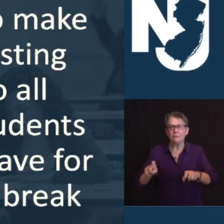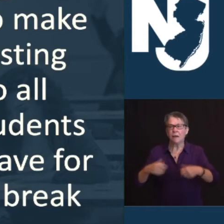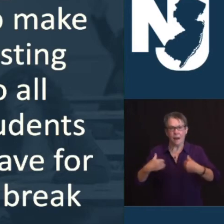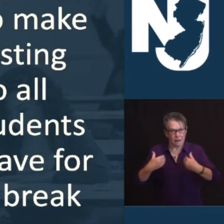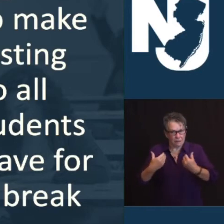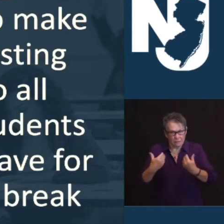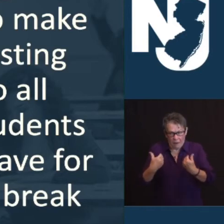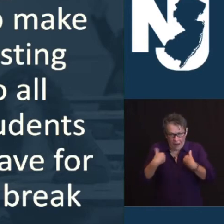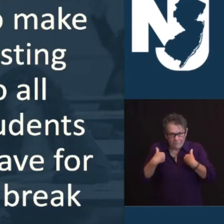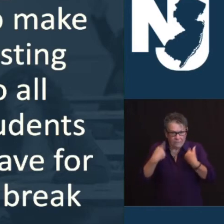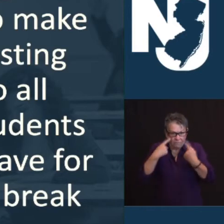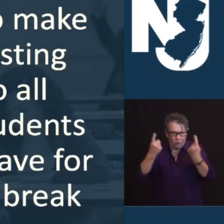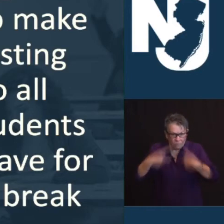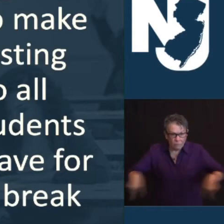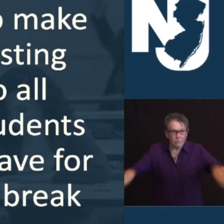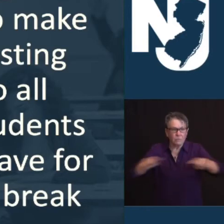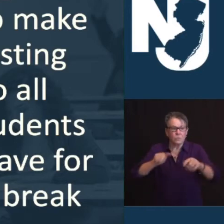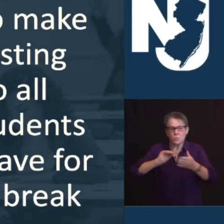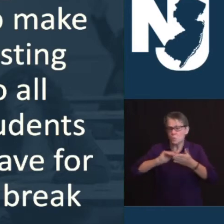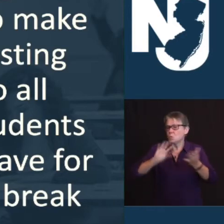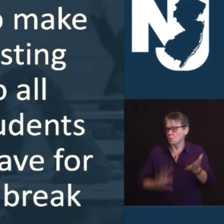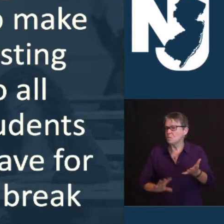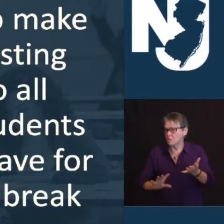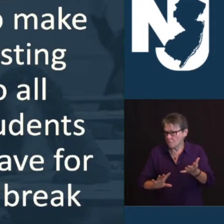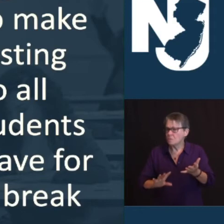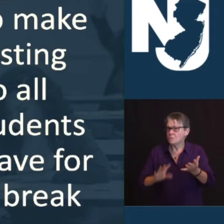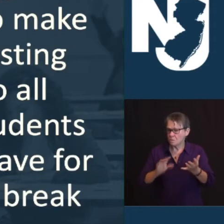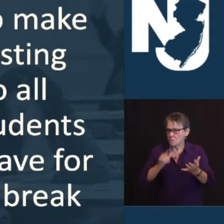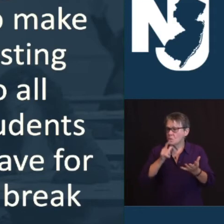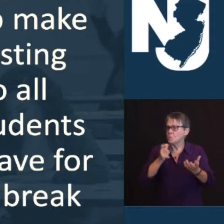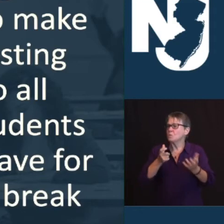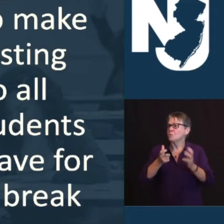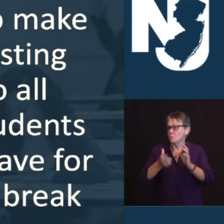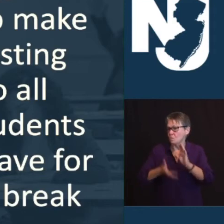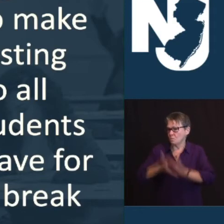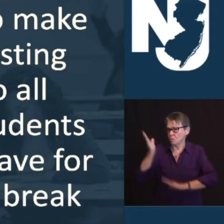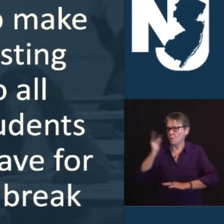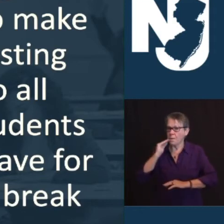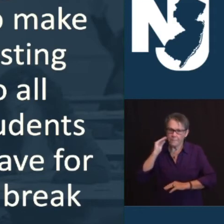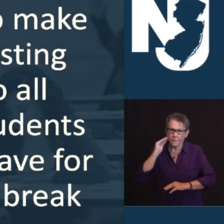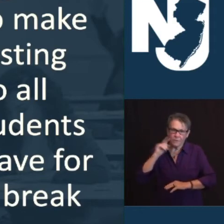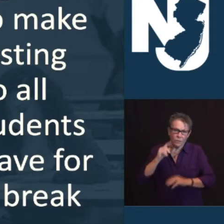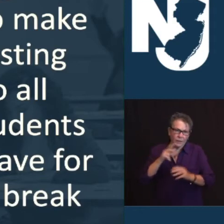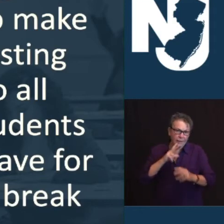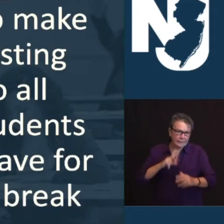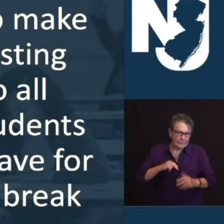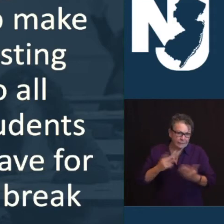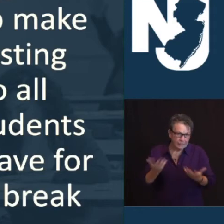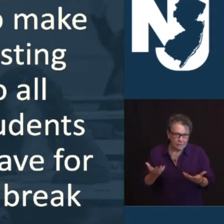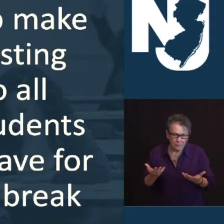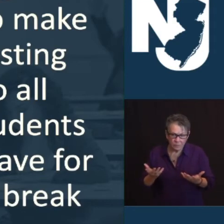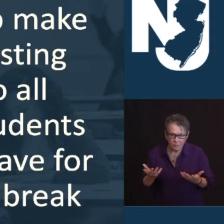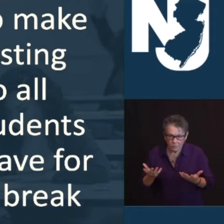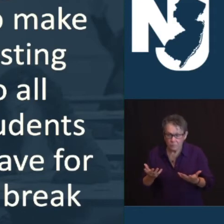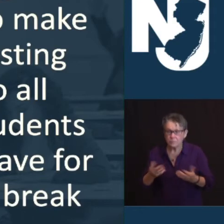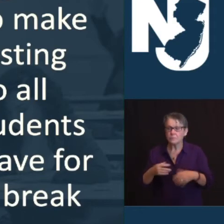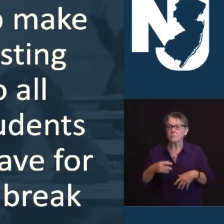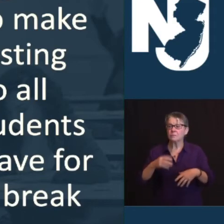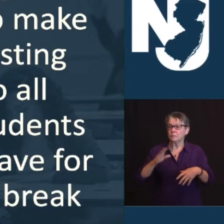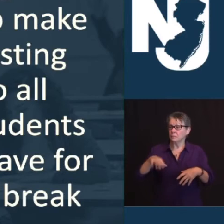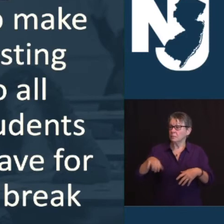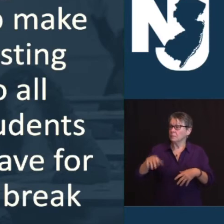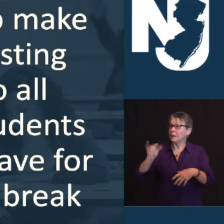Thanksgiving break. Any student who tests positive will be encouraged to isolate on campus, or if they are to go home, to make arrangements